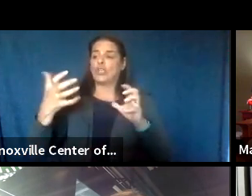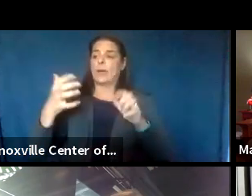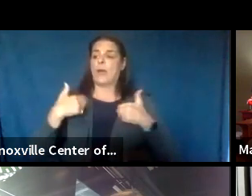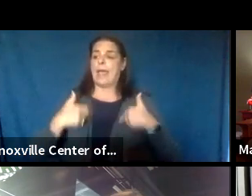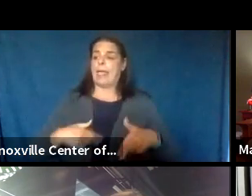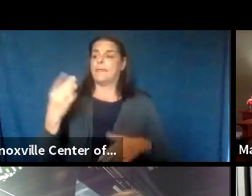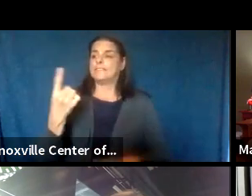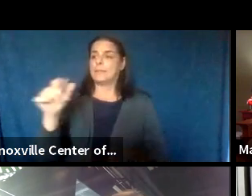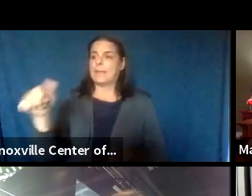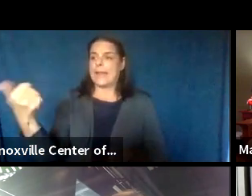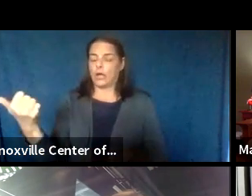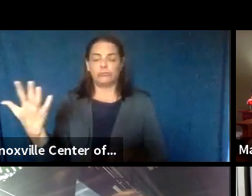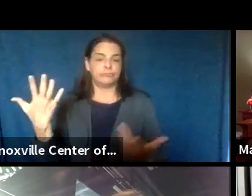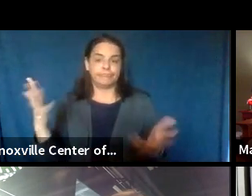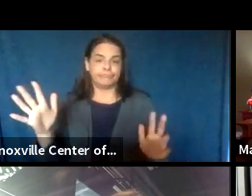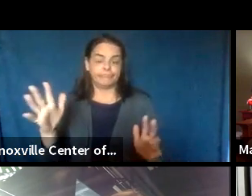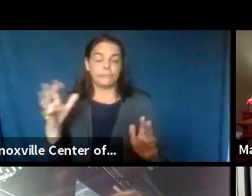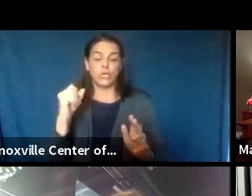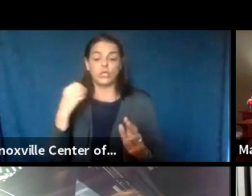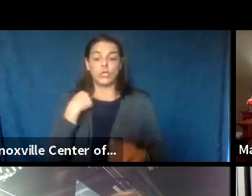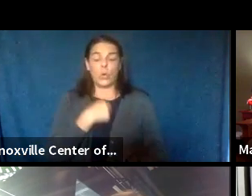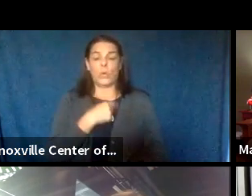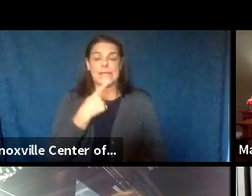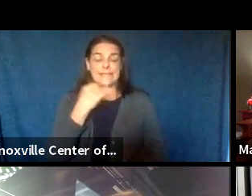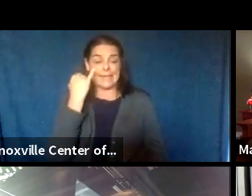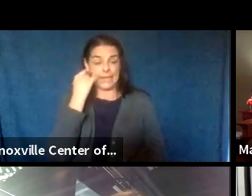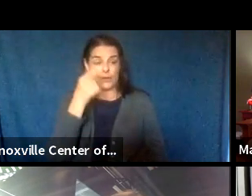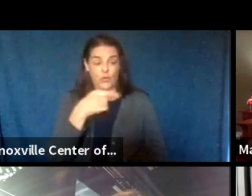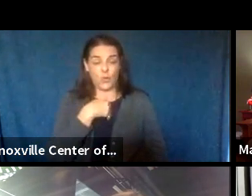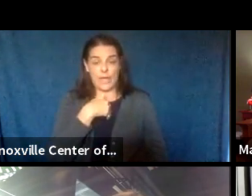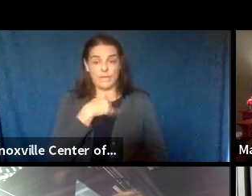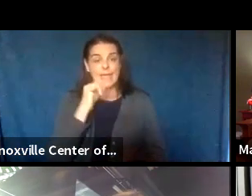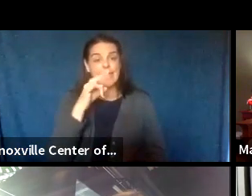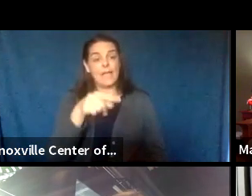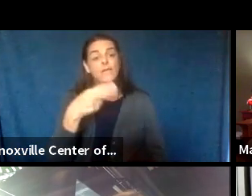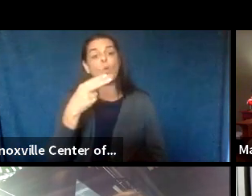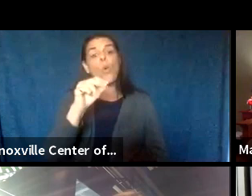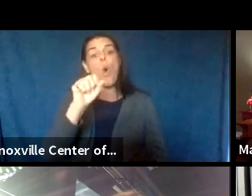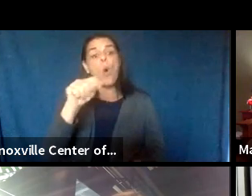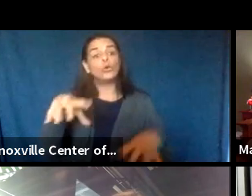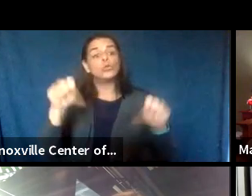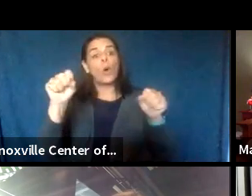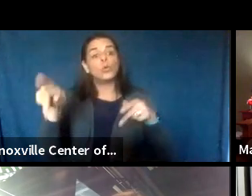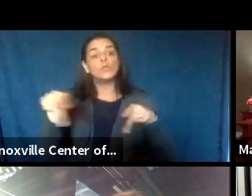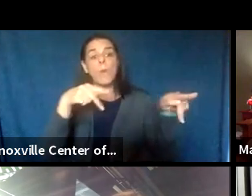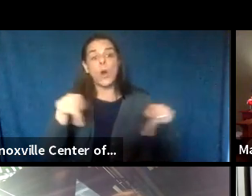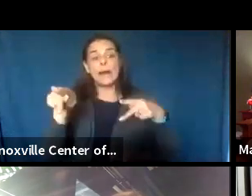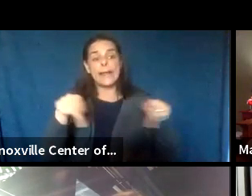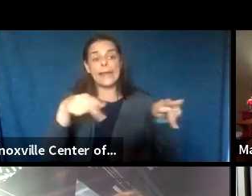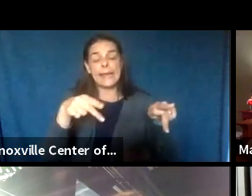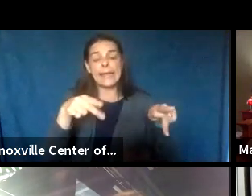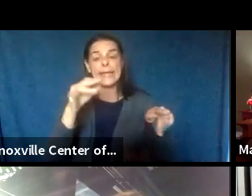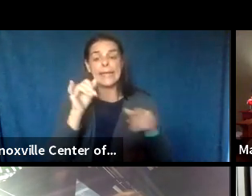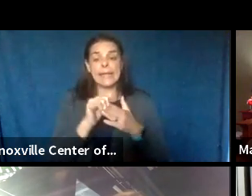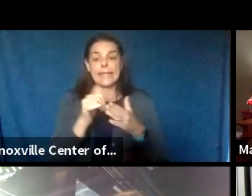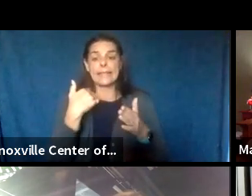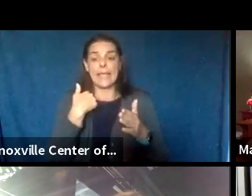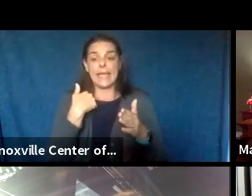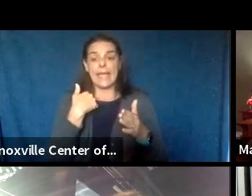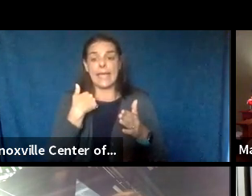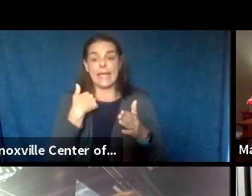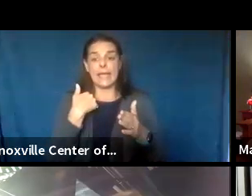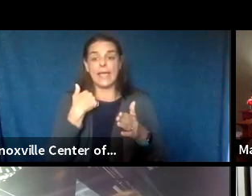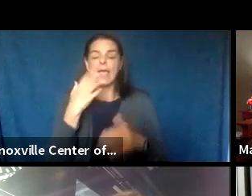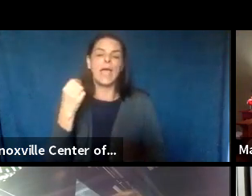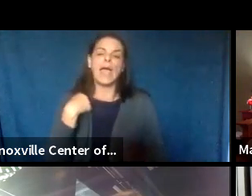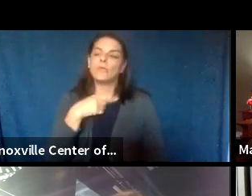else. So what we've said is if you have a party, if you host a party where there is, and we didn't